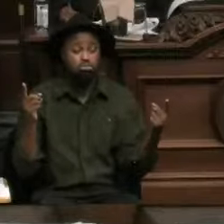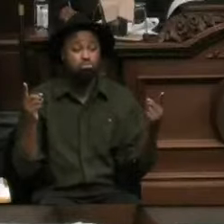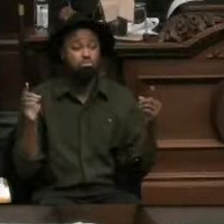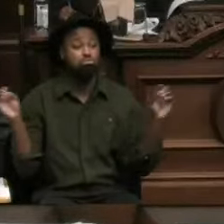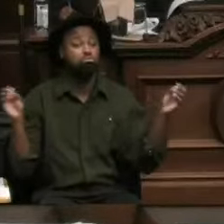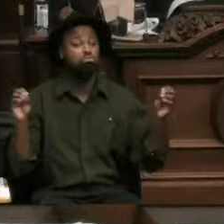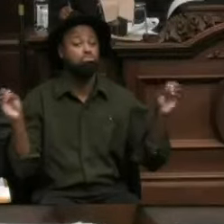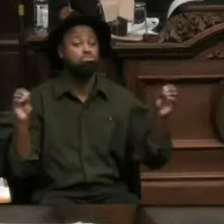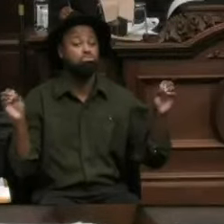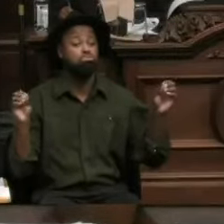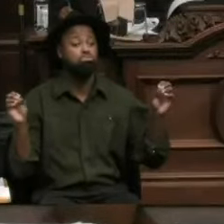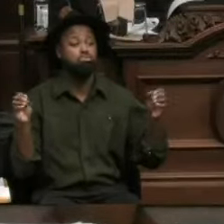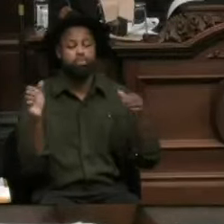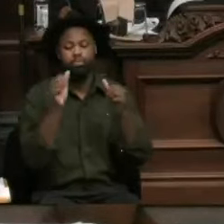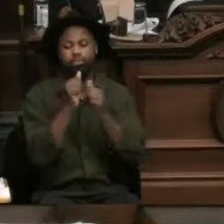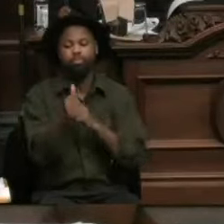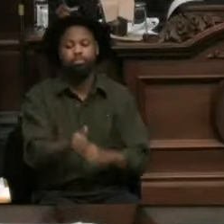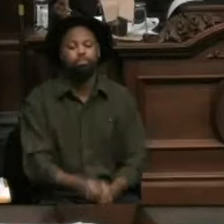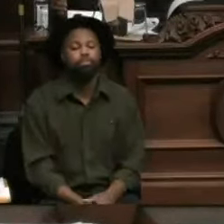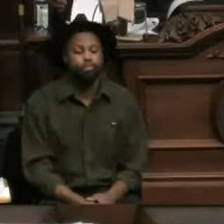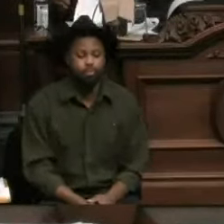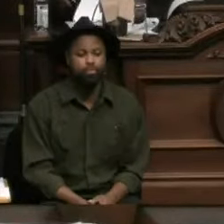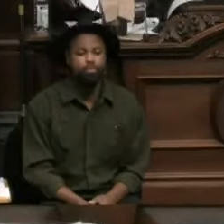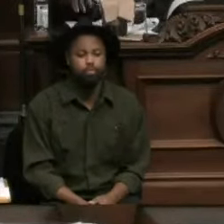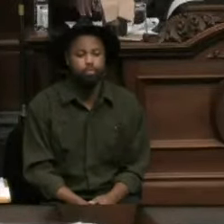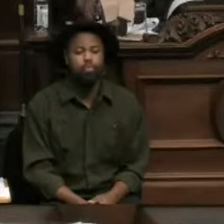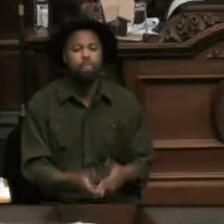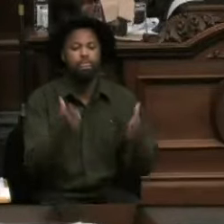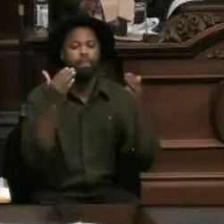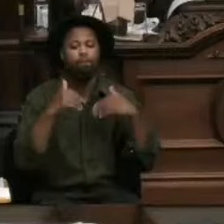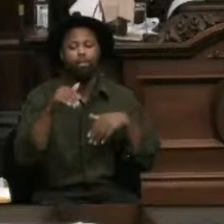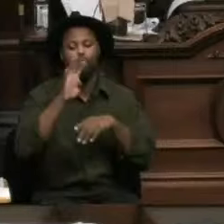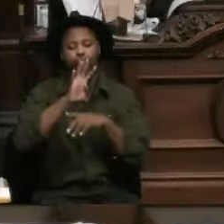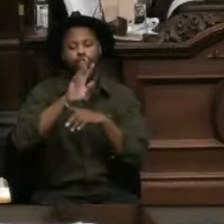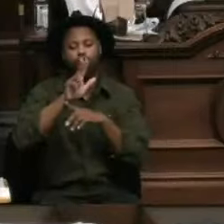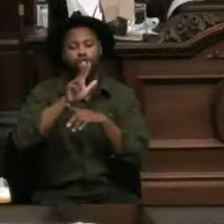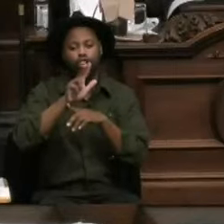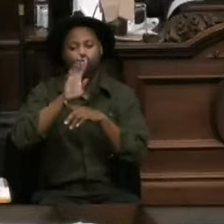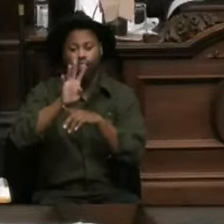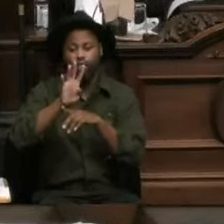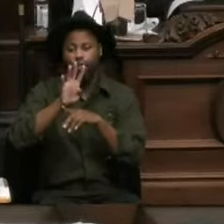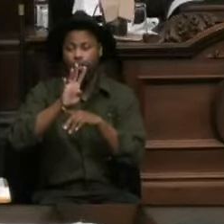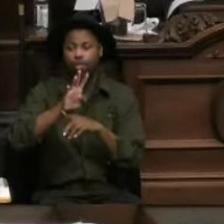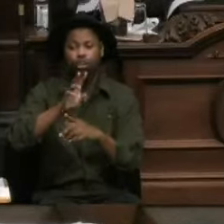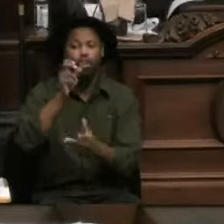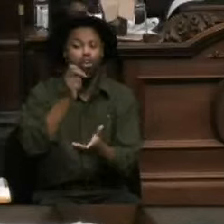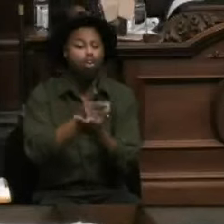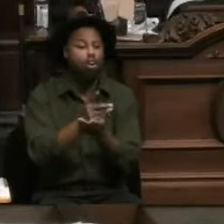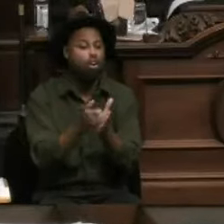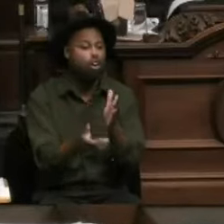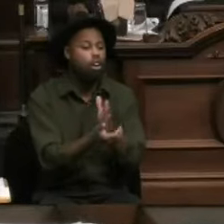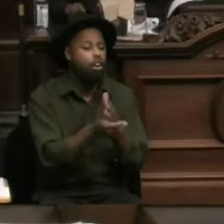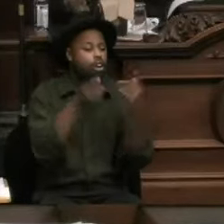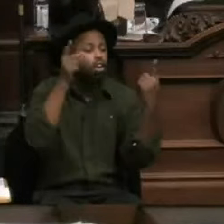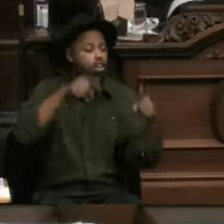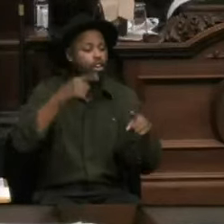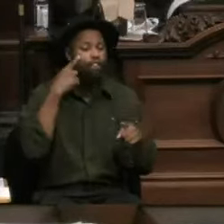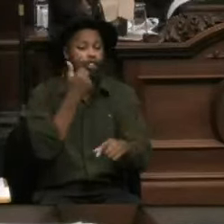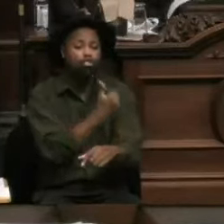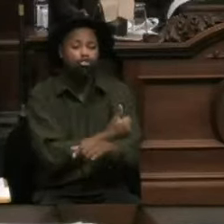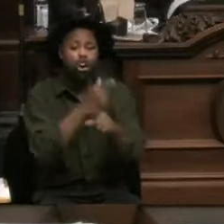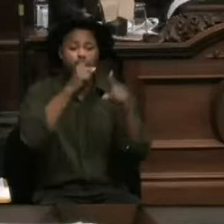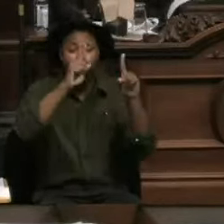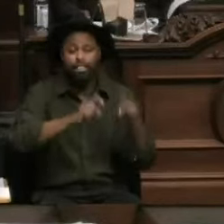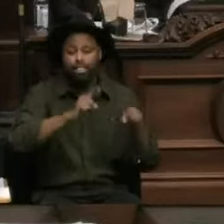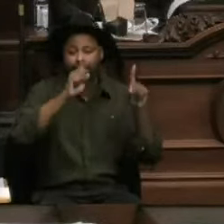Say nay. Motion carries. Introductory number 434, authorizing an amendatory agreement for a drug and